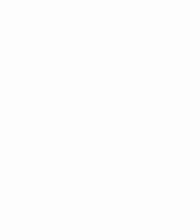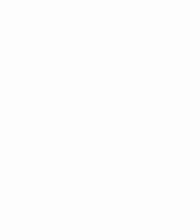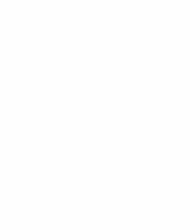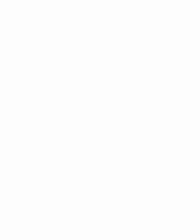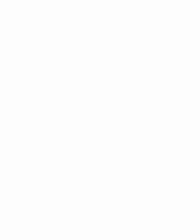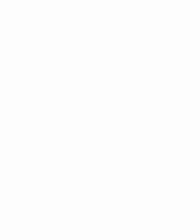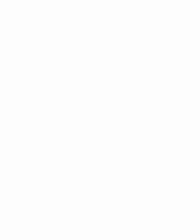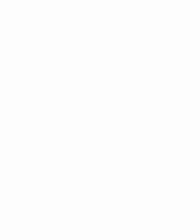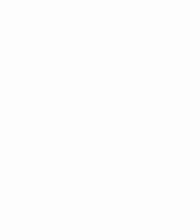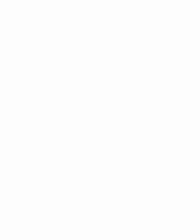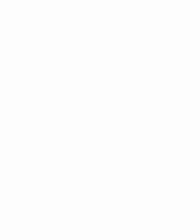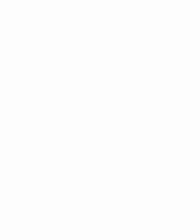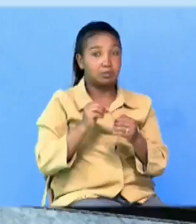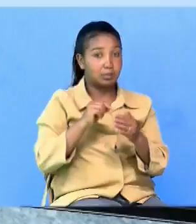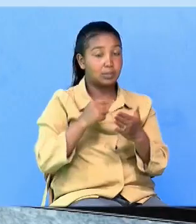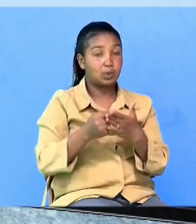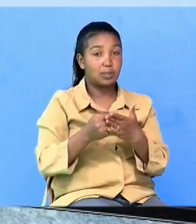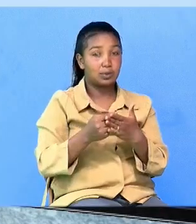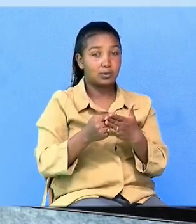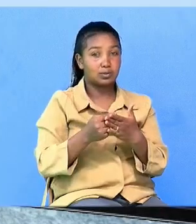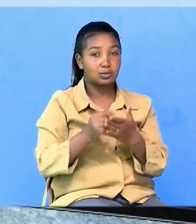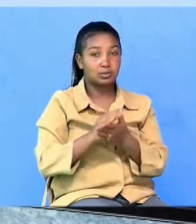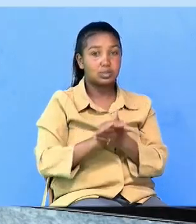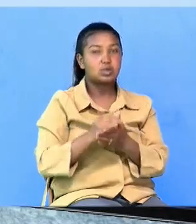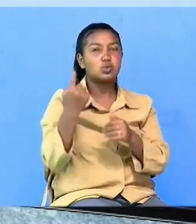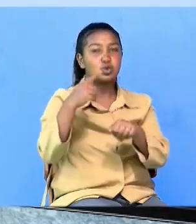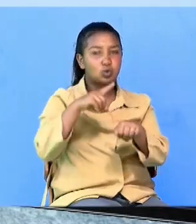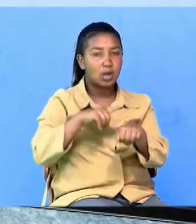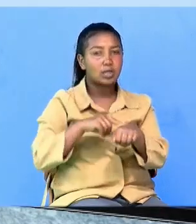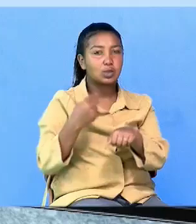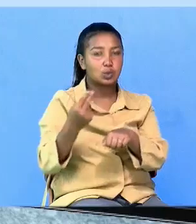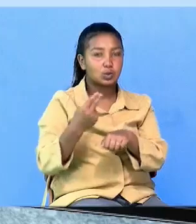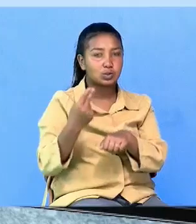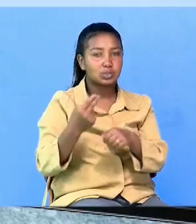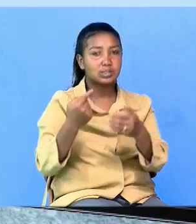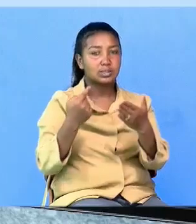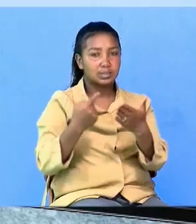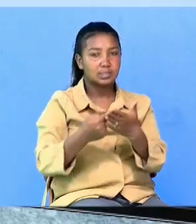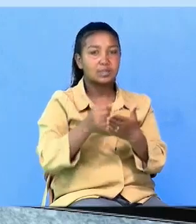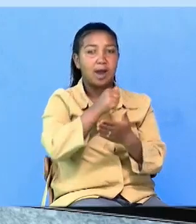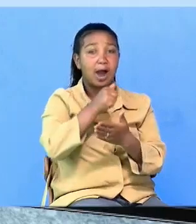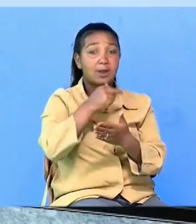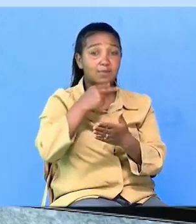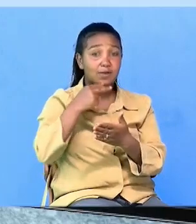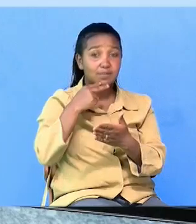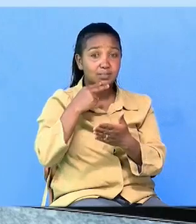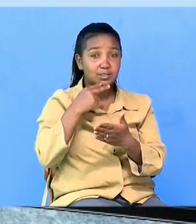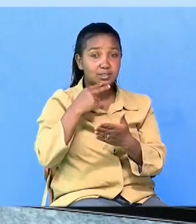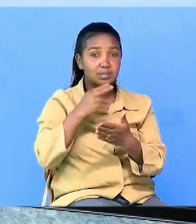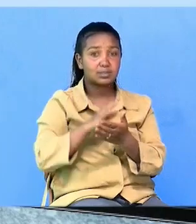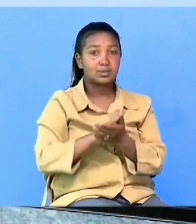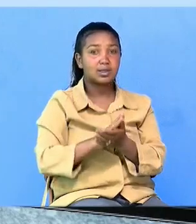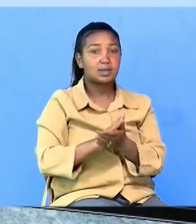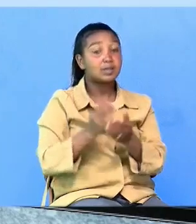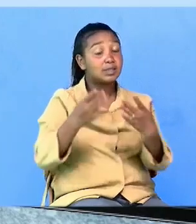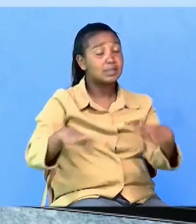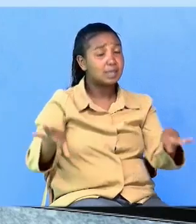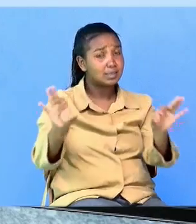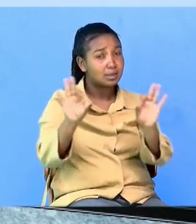right? That's why, because we usually use these adverbs if that is